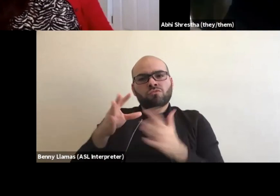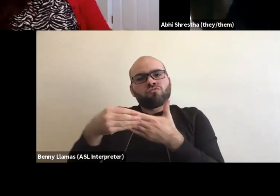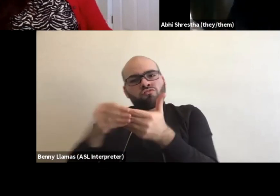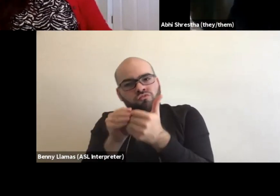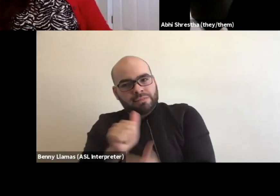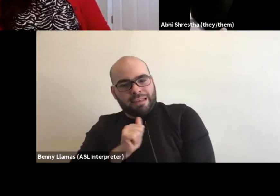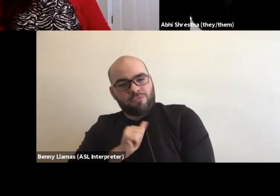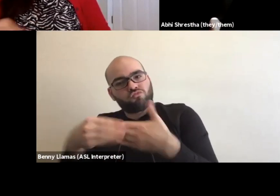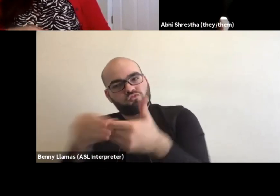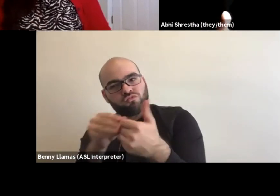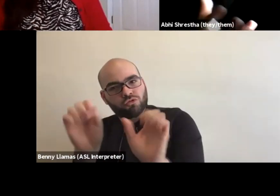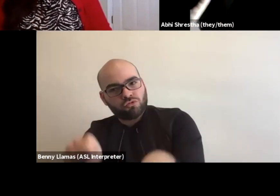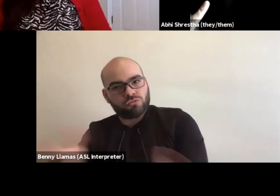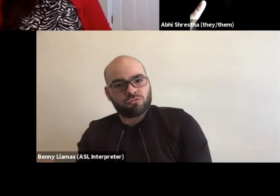it's like,